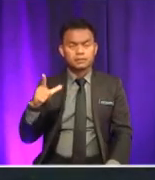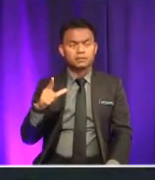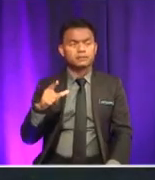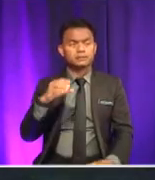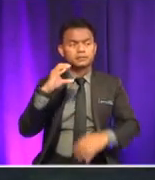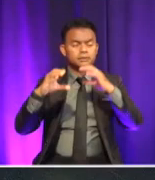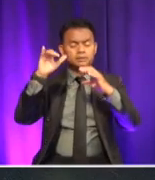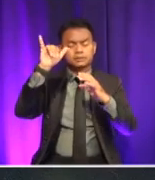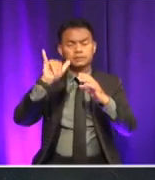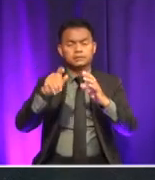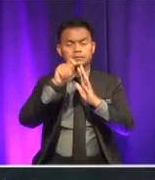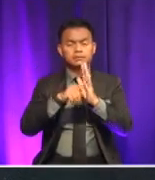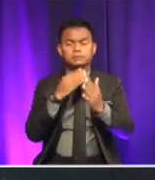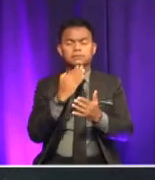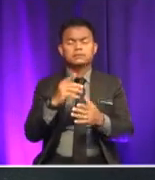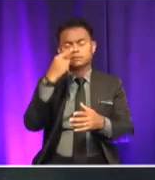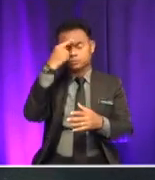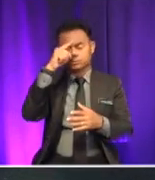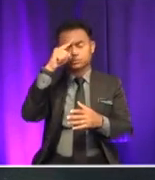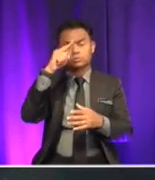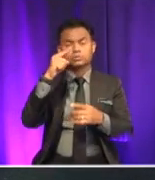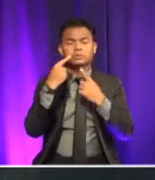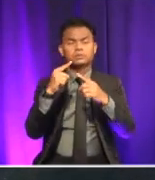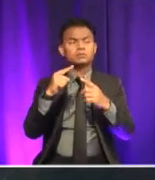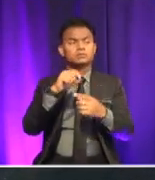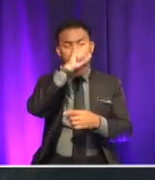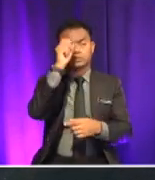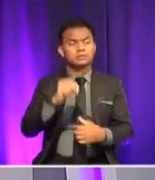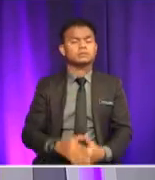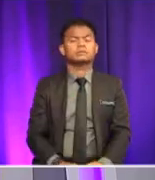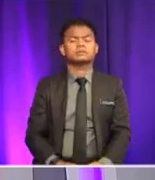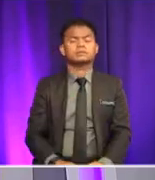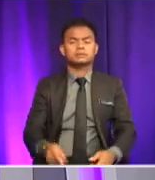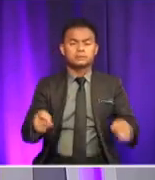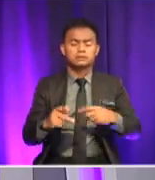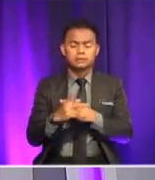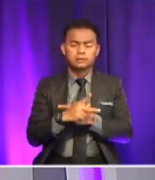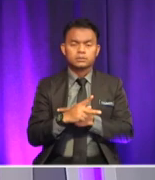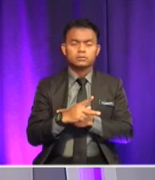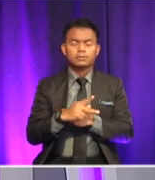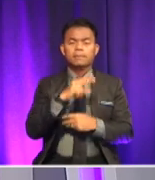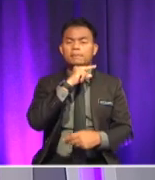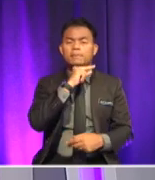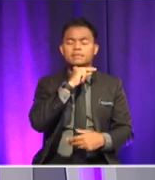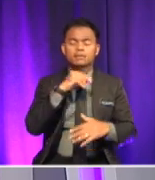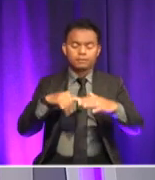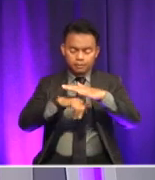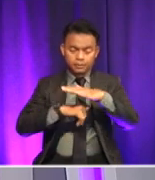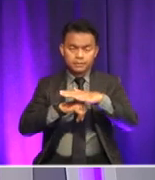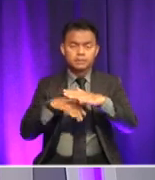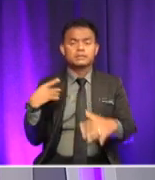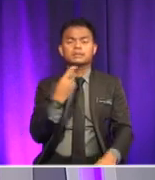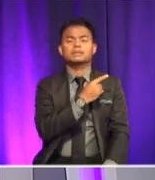Your opinion and evidence. Okay. There you go. Thank you very much, teacher, for sharing on Birds of Paradise. And we just focused on